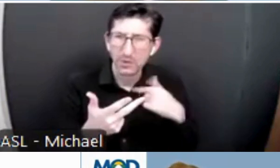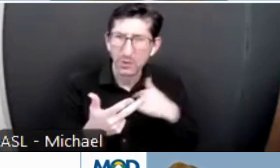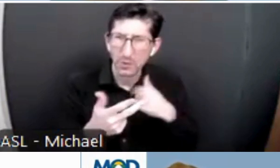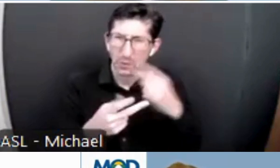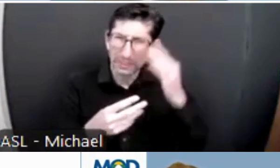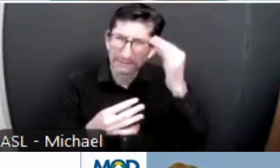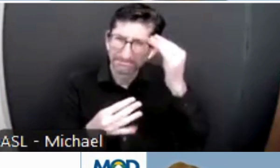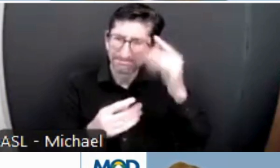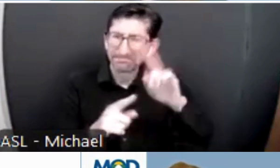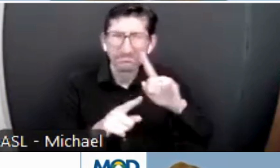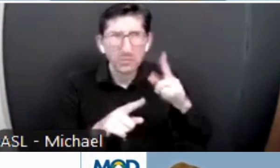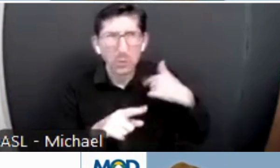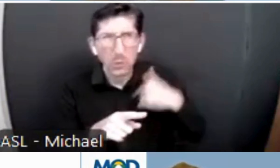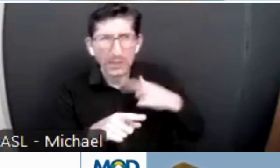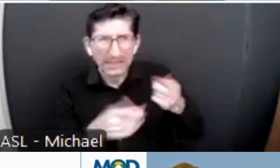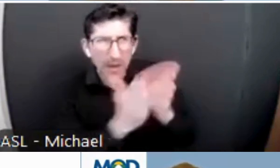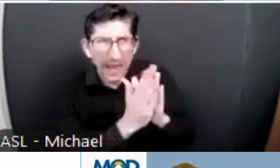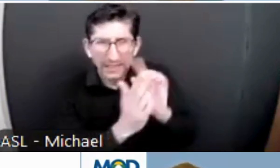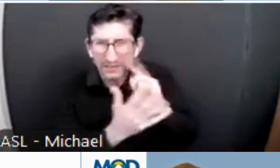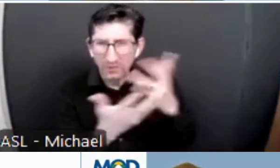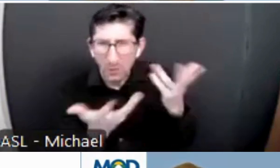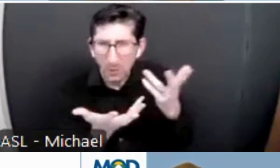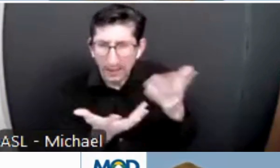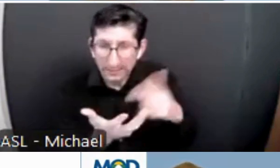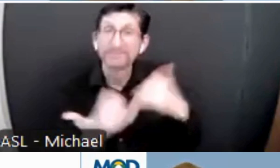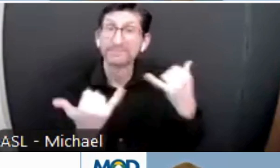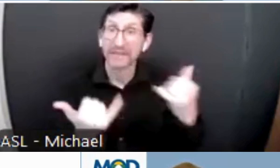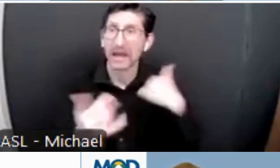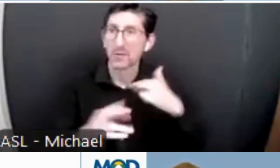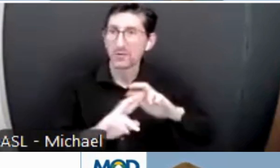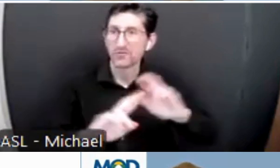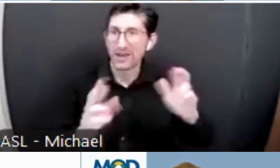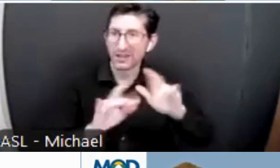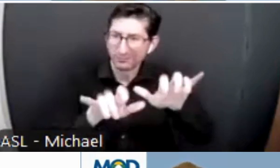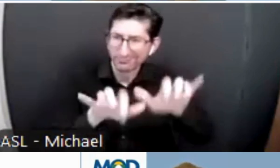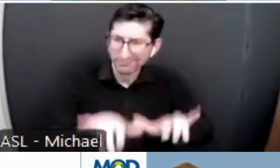to ask for. So now we're ready to draft the wording of the actual letter.